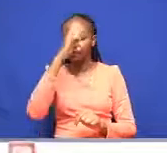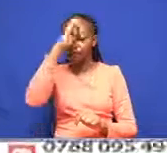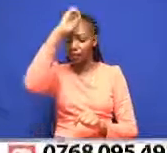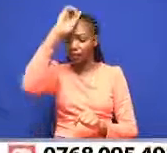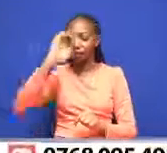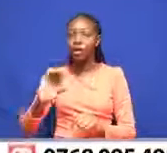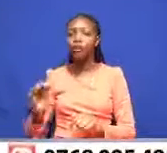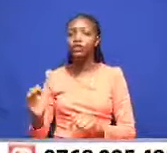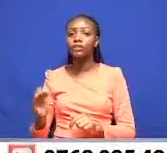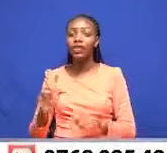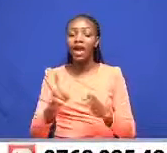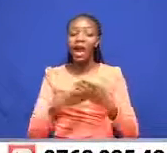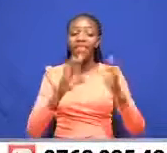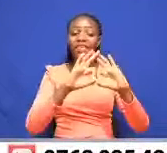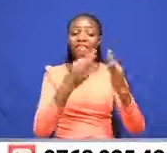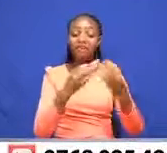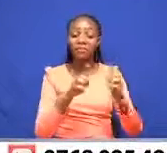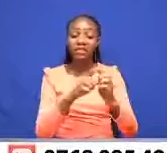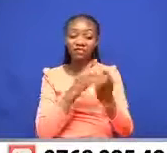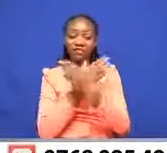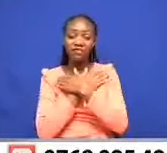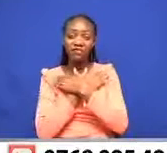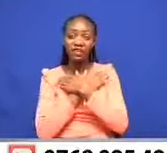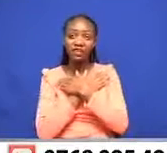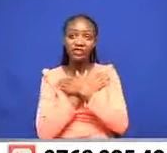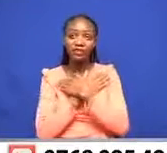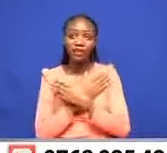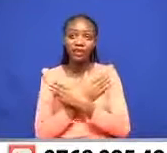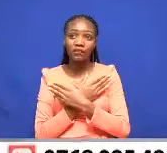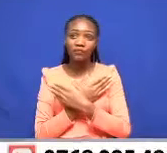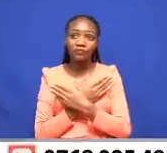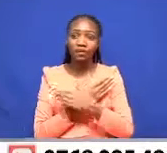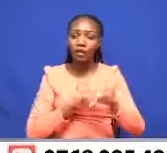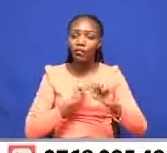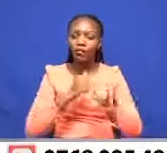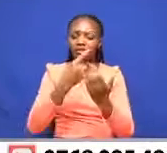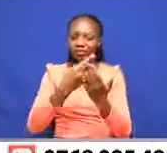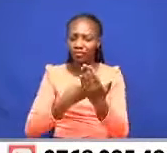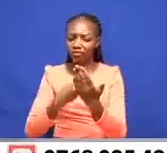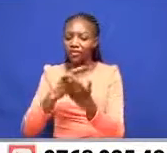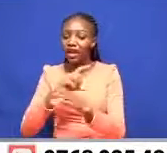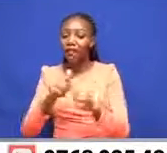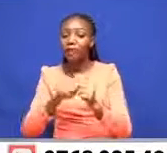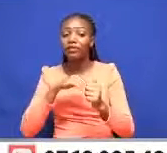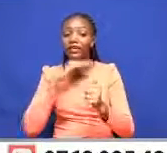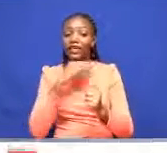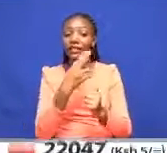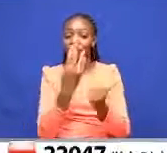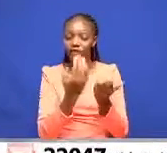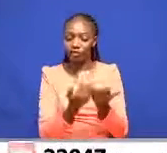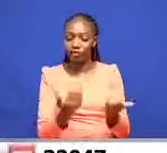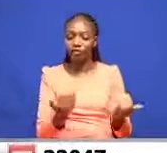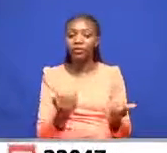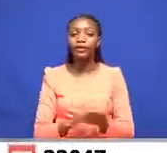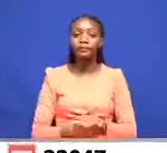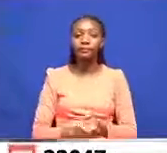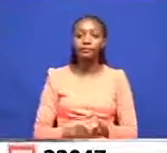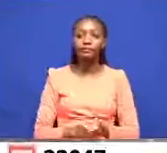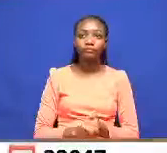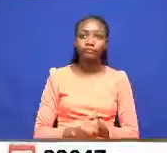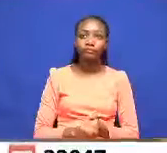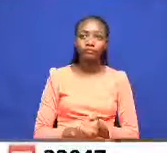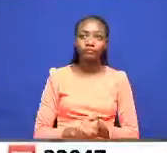today, with family and friends yet to come to terms with the killings of the four. David Mudhoka reports.